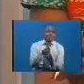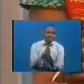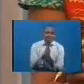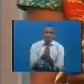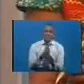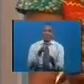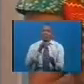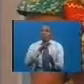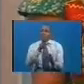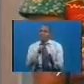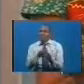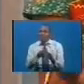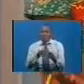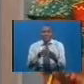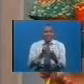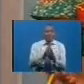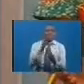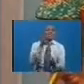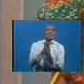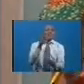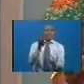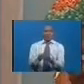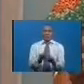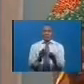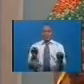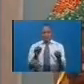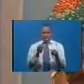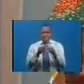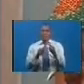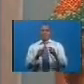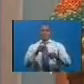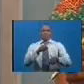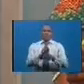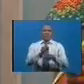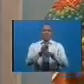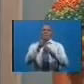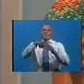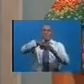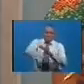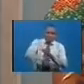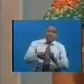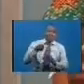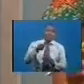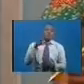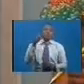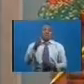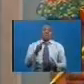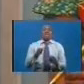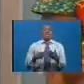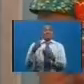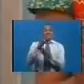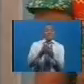not participation in the sense of voting this time around, but going beyond to say that you state